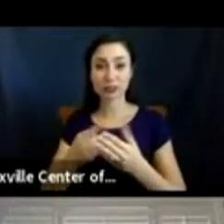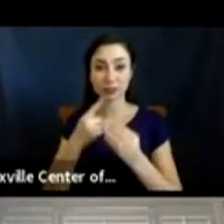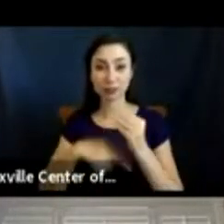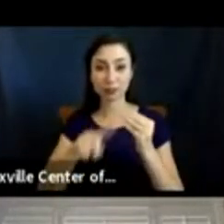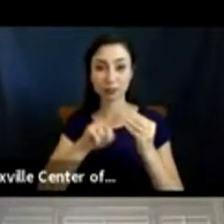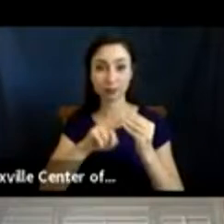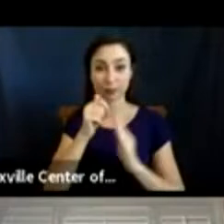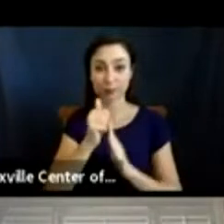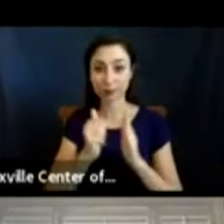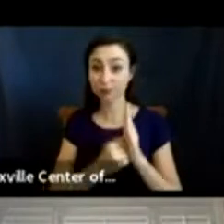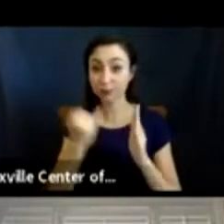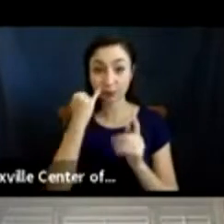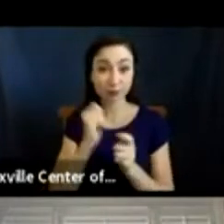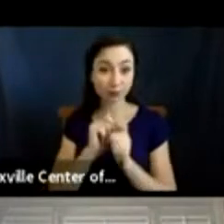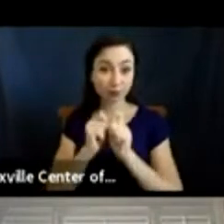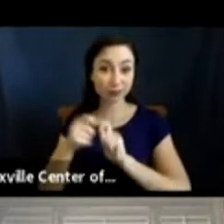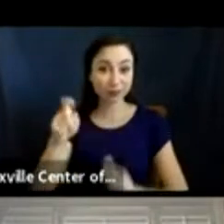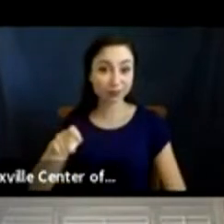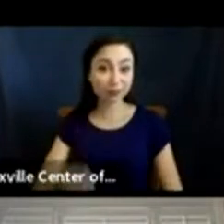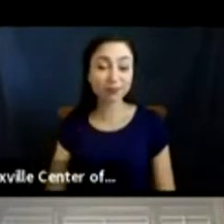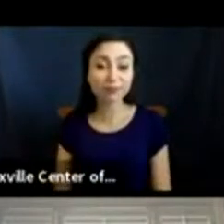there's any changes in it.